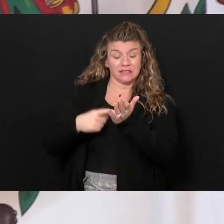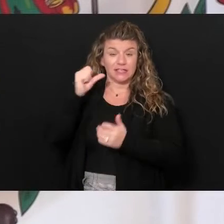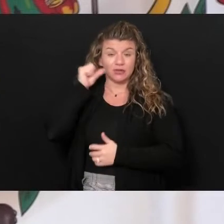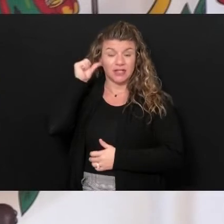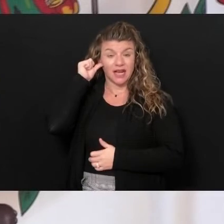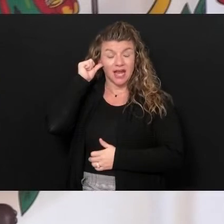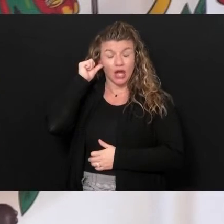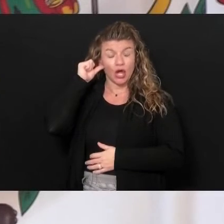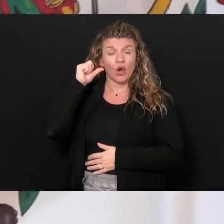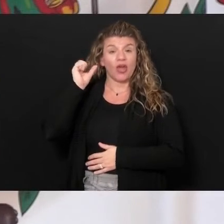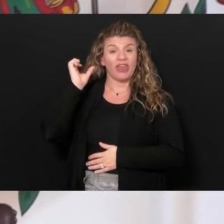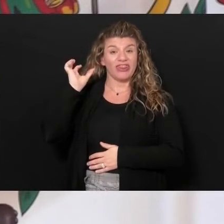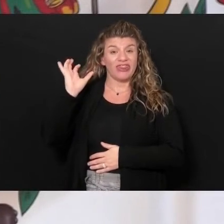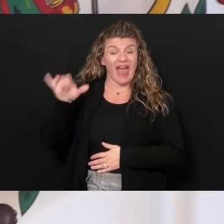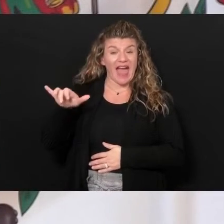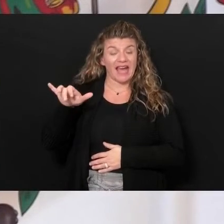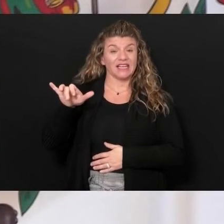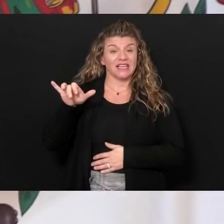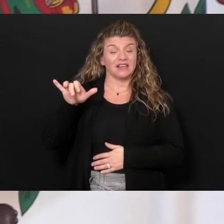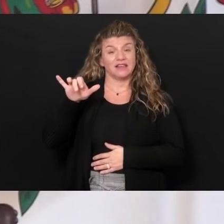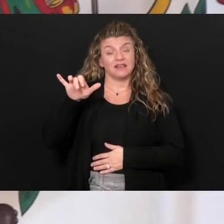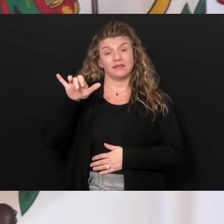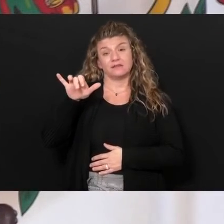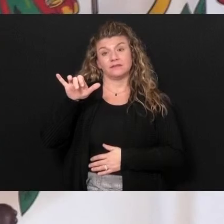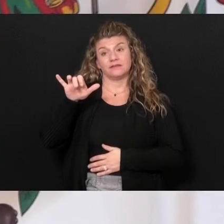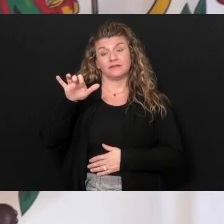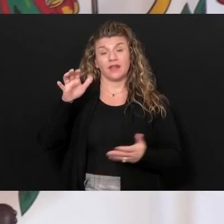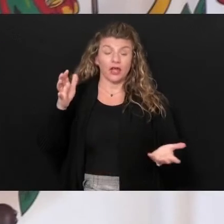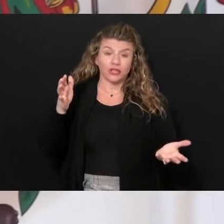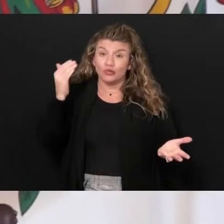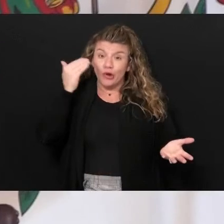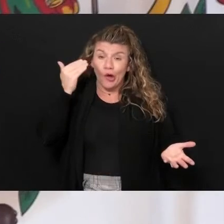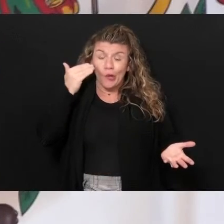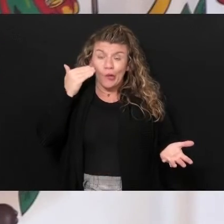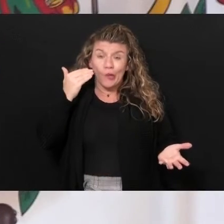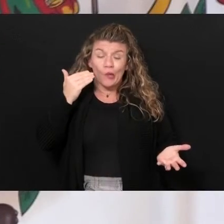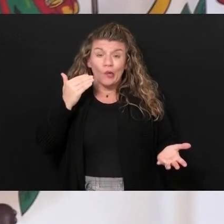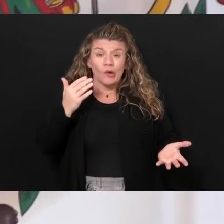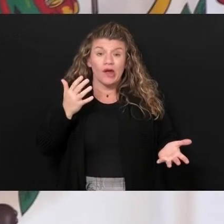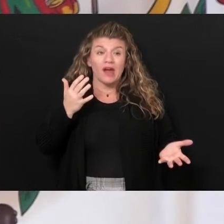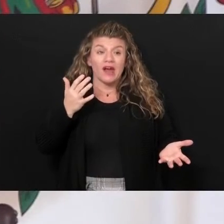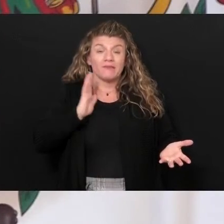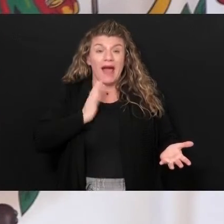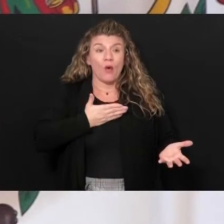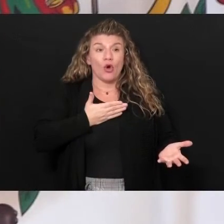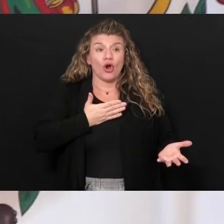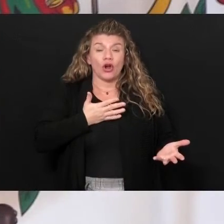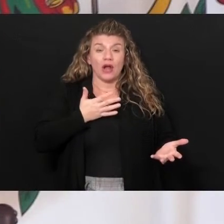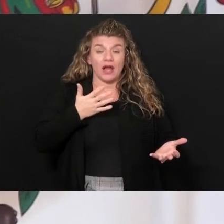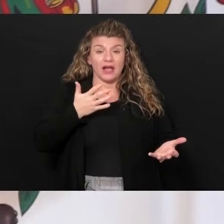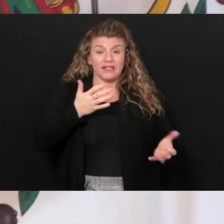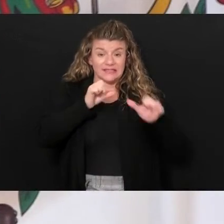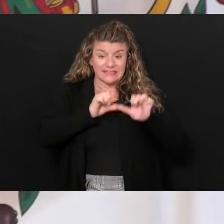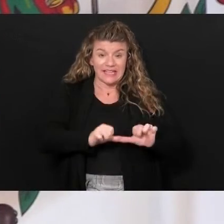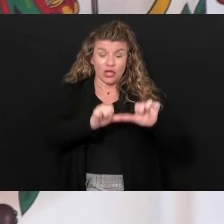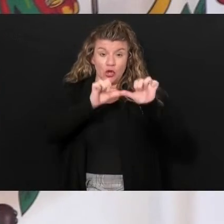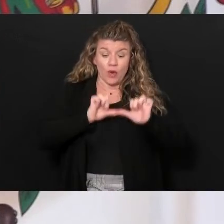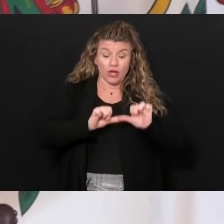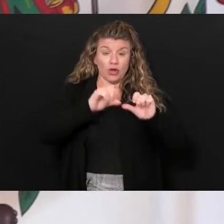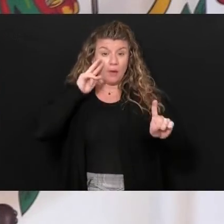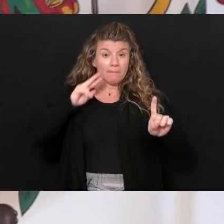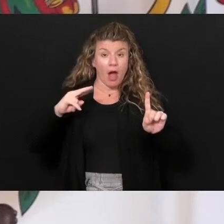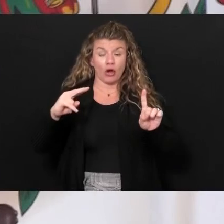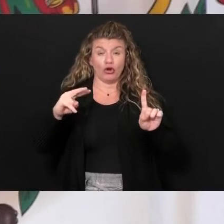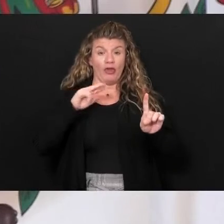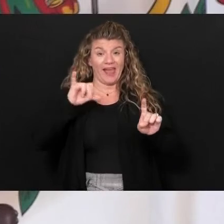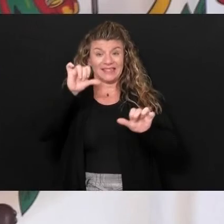we discussed just this is from the standpoint of is continuing. We monitor this